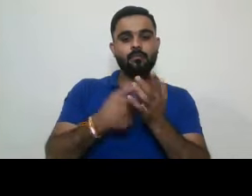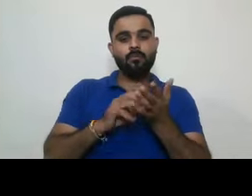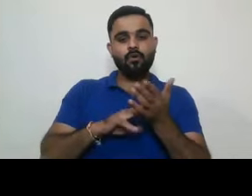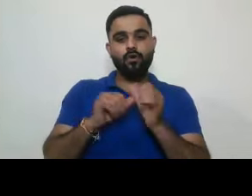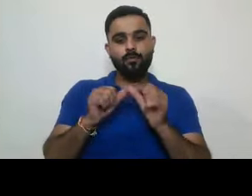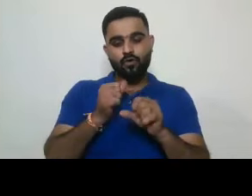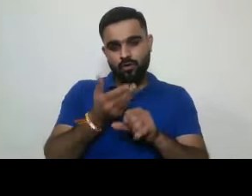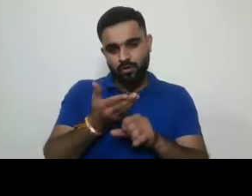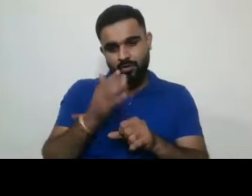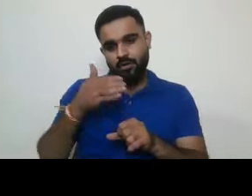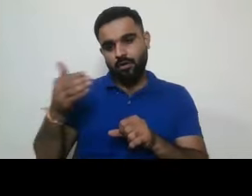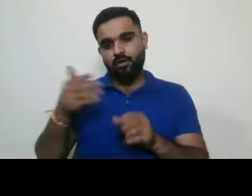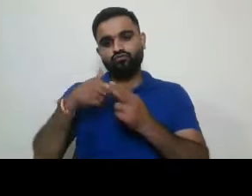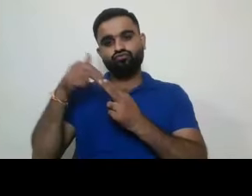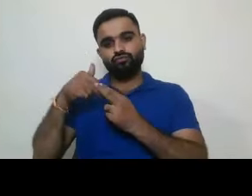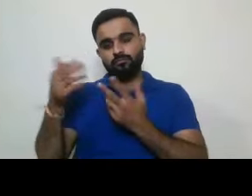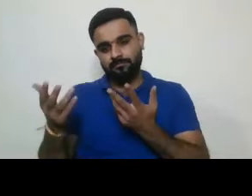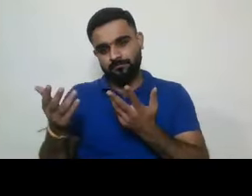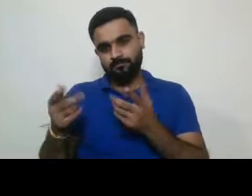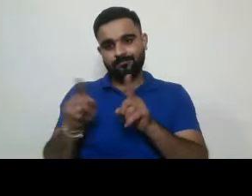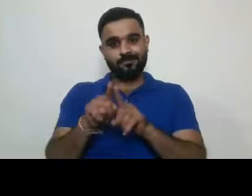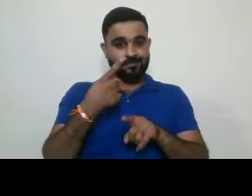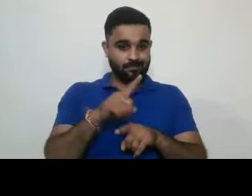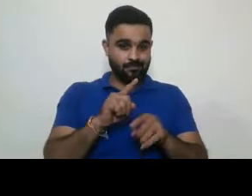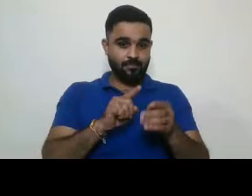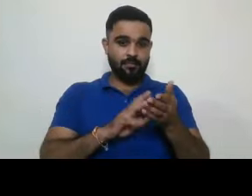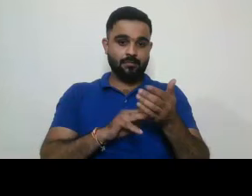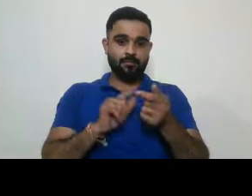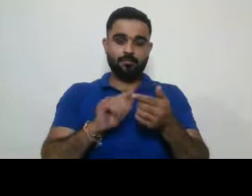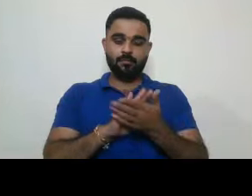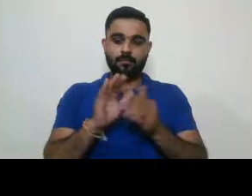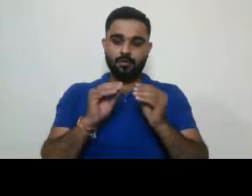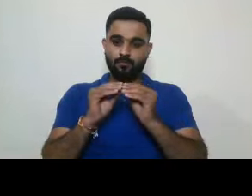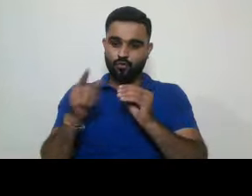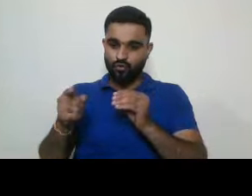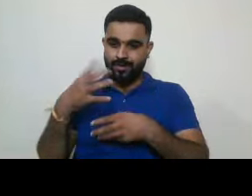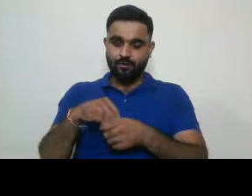a story. That's right, Mehboob. Generative